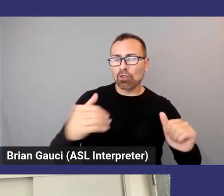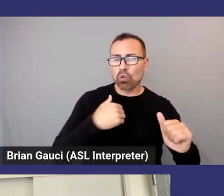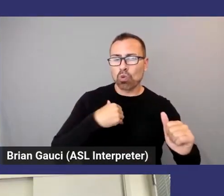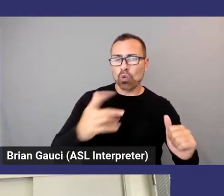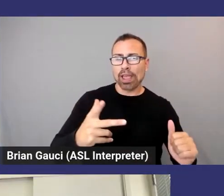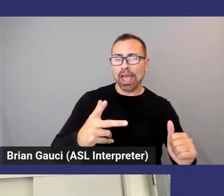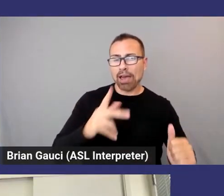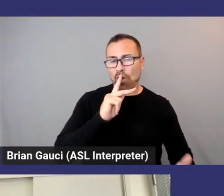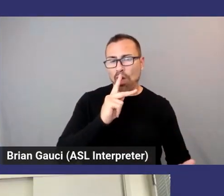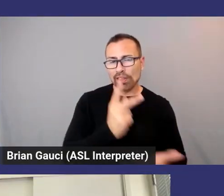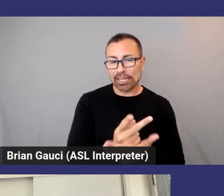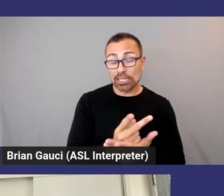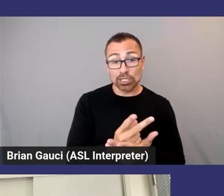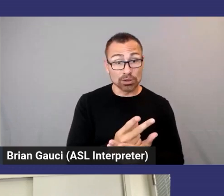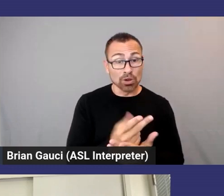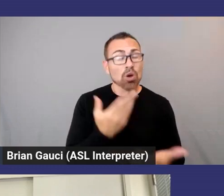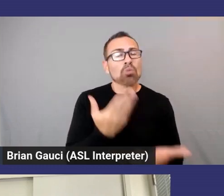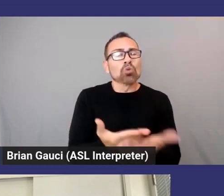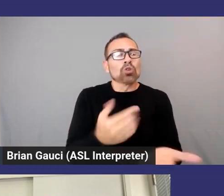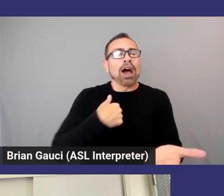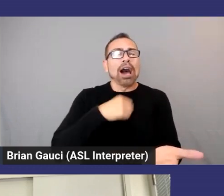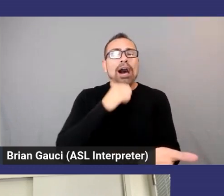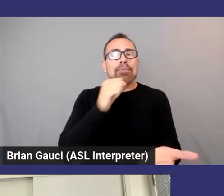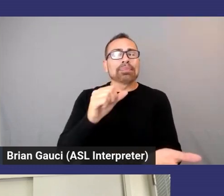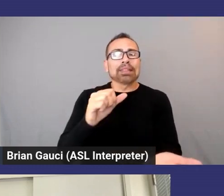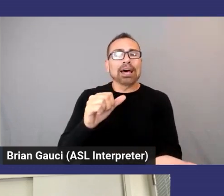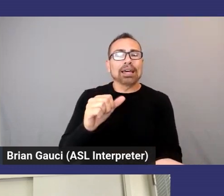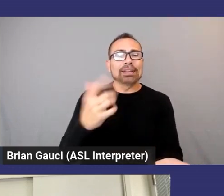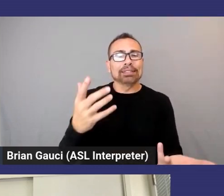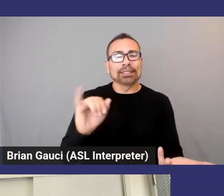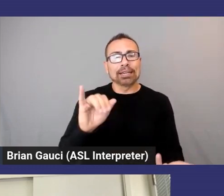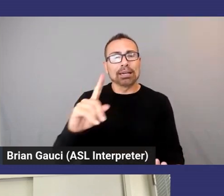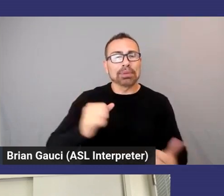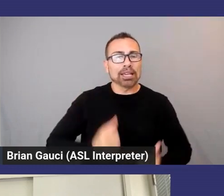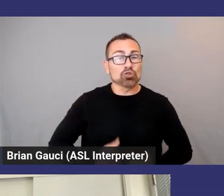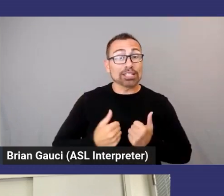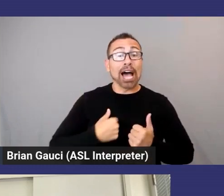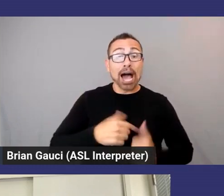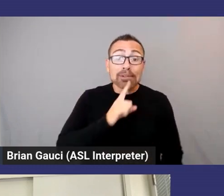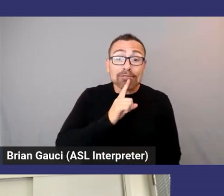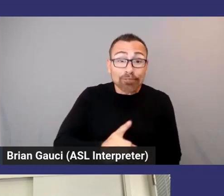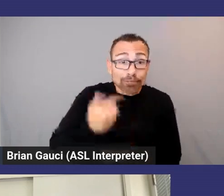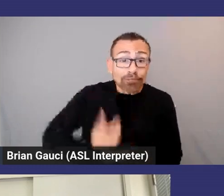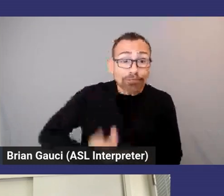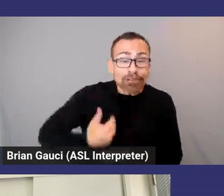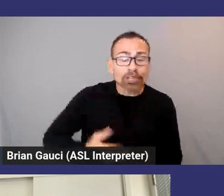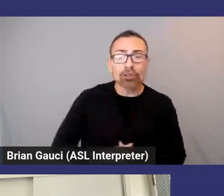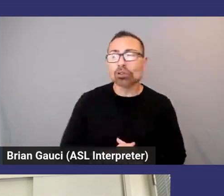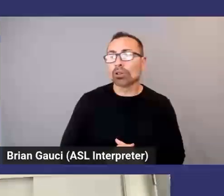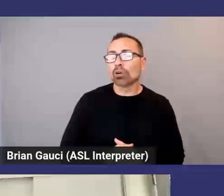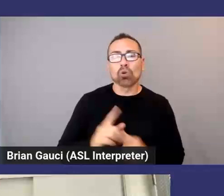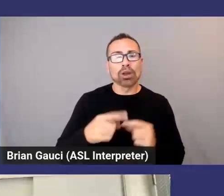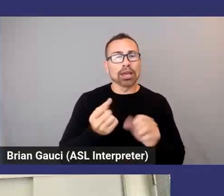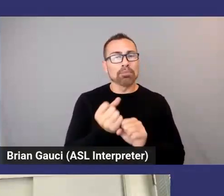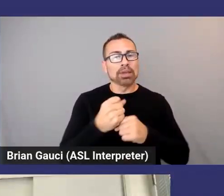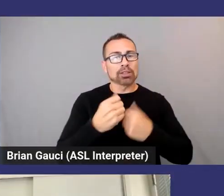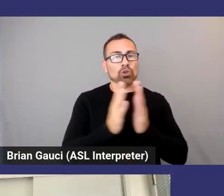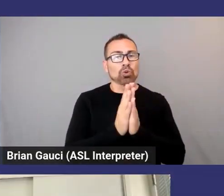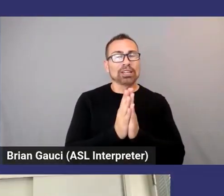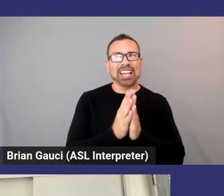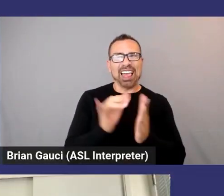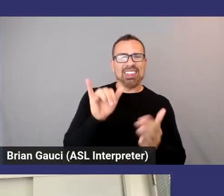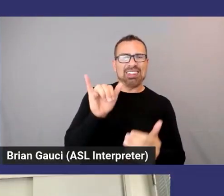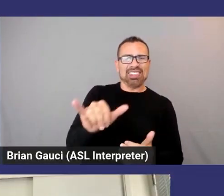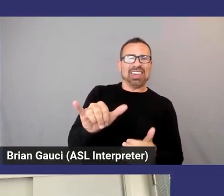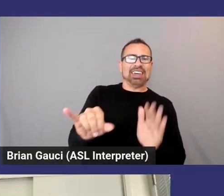I'm not an IP address. I'm a real identity when I make a request. And then what do you do with that authentication? What do you do with that identity? That's